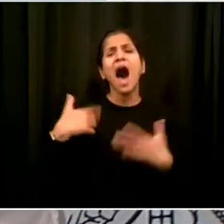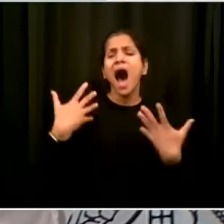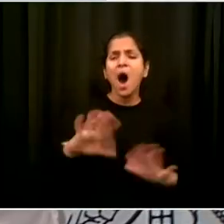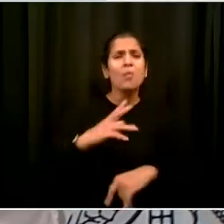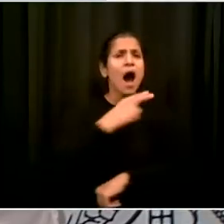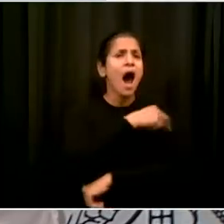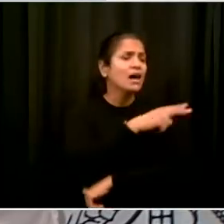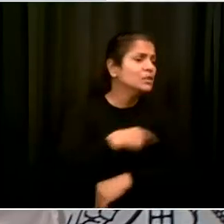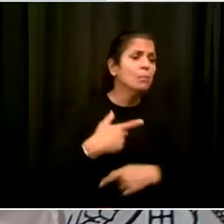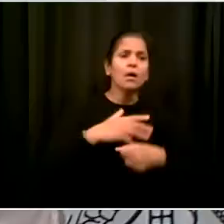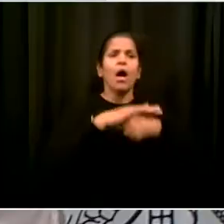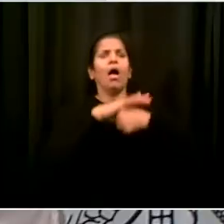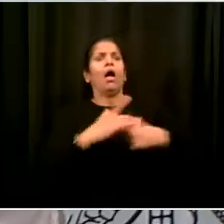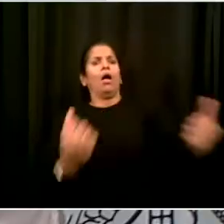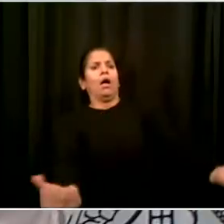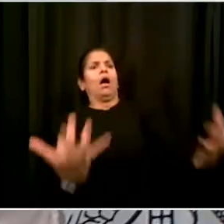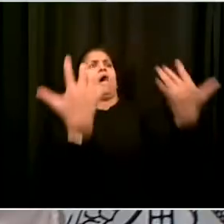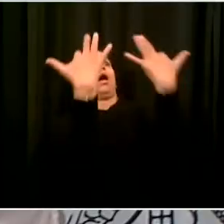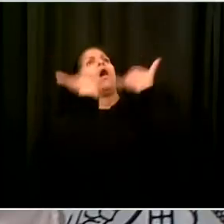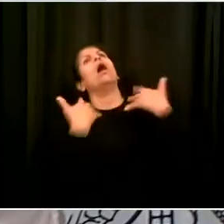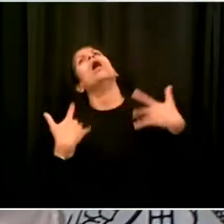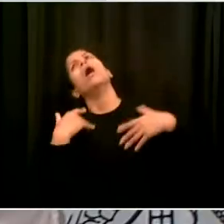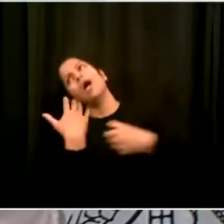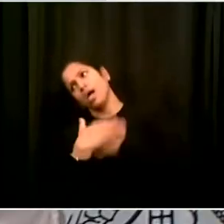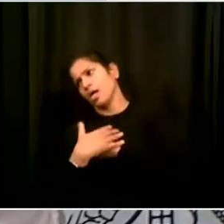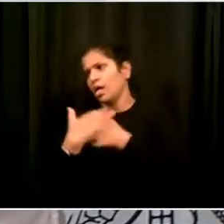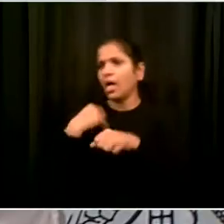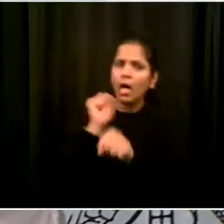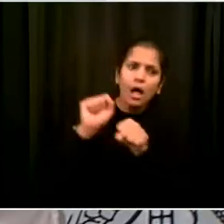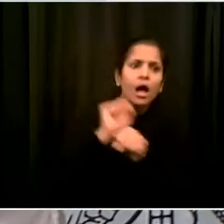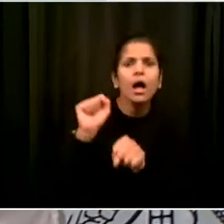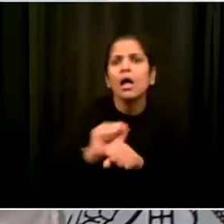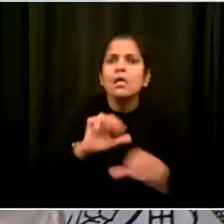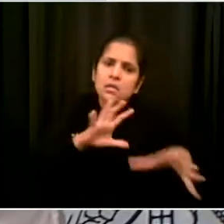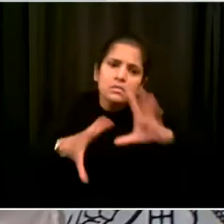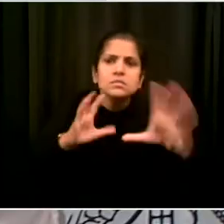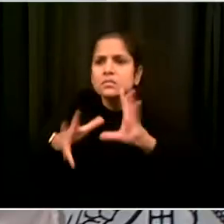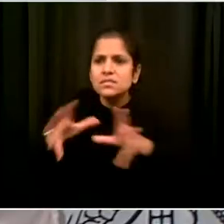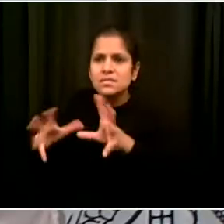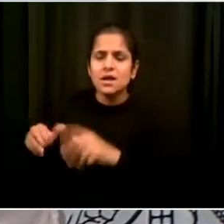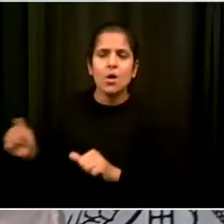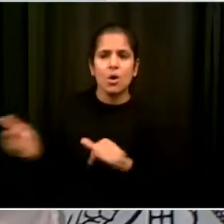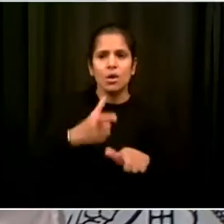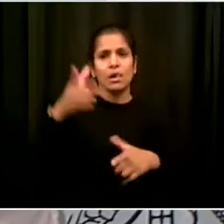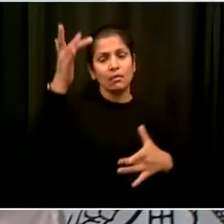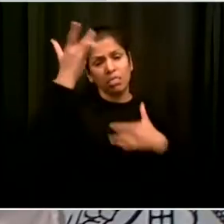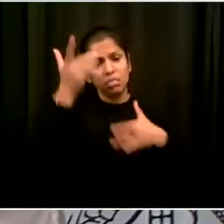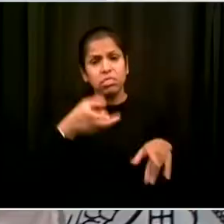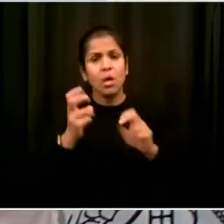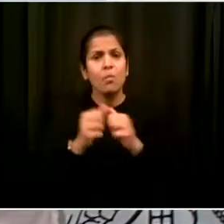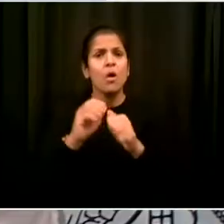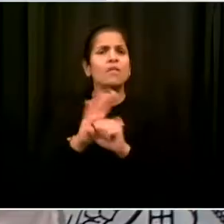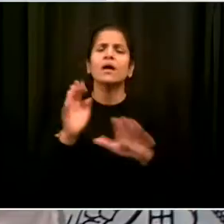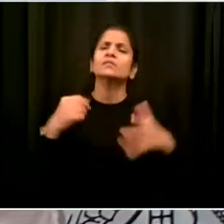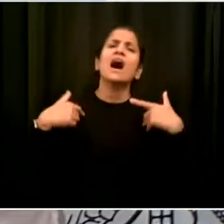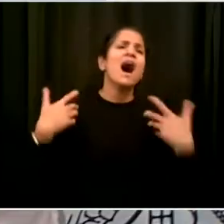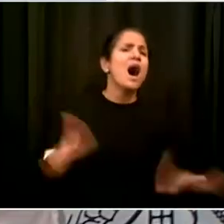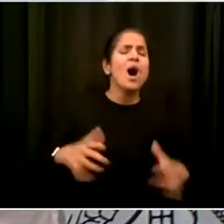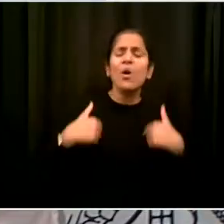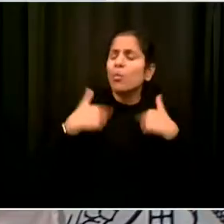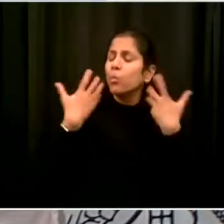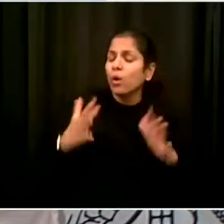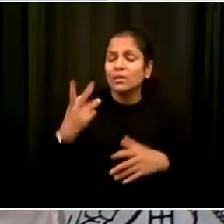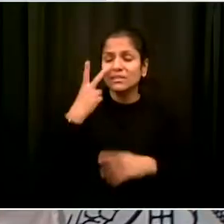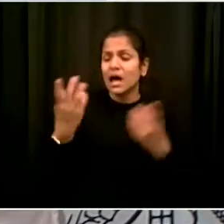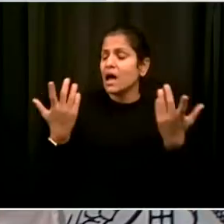where they can't provide the service that people need. That puts lives in danger. I guarantee you, if that keeps happening, then it's going to